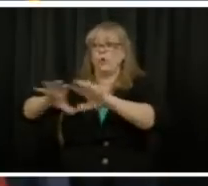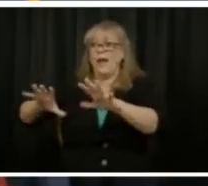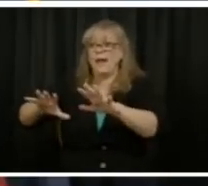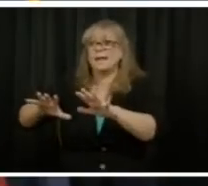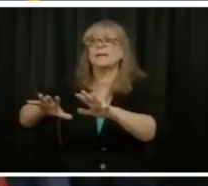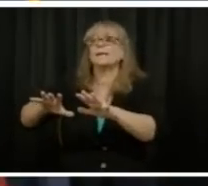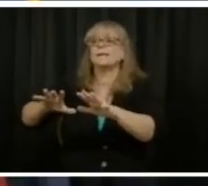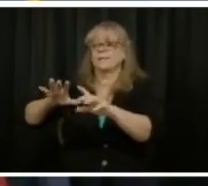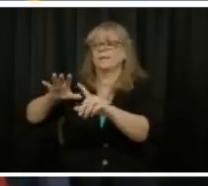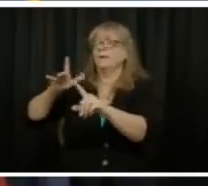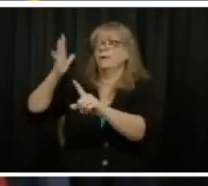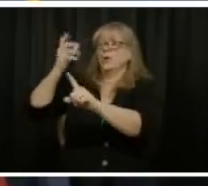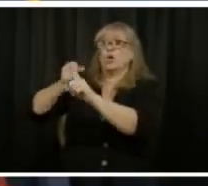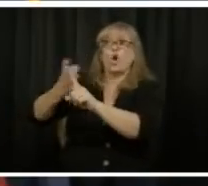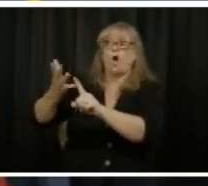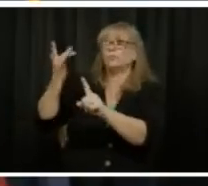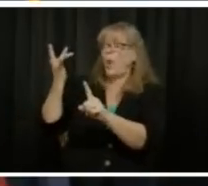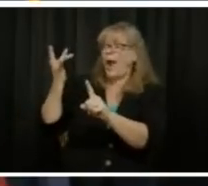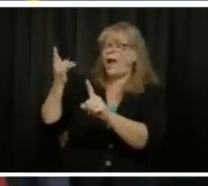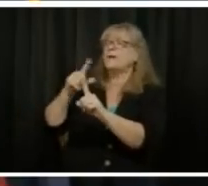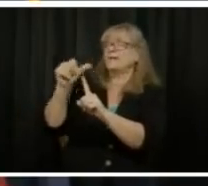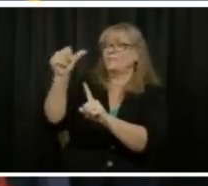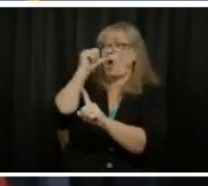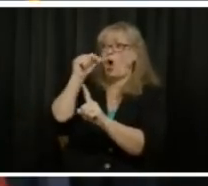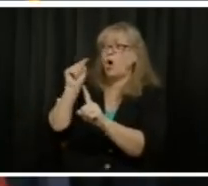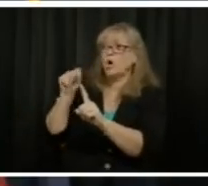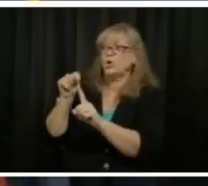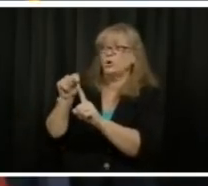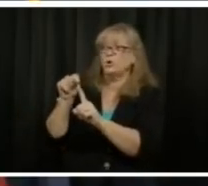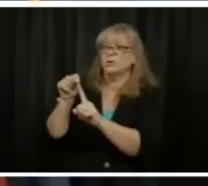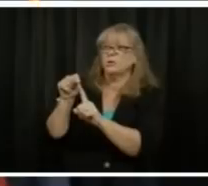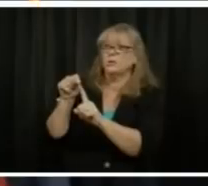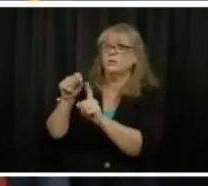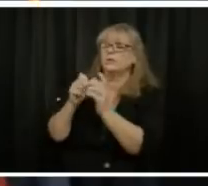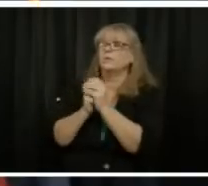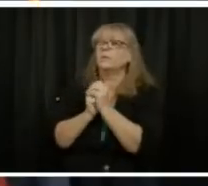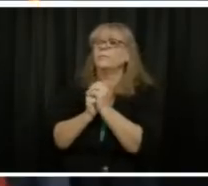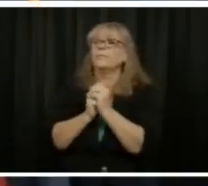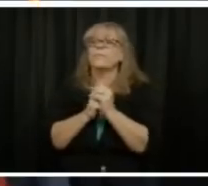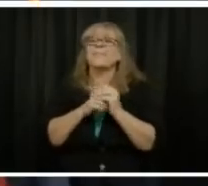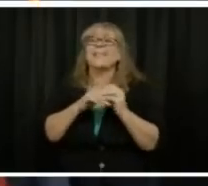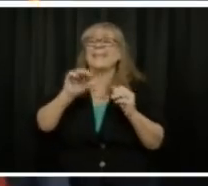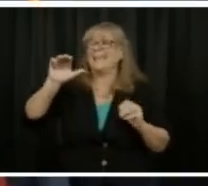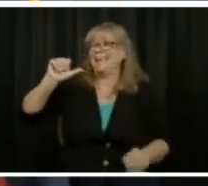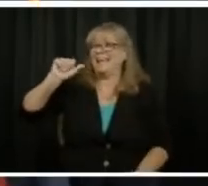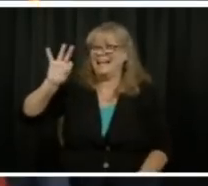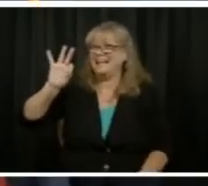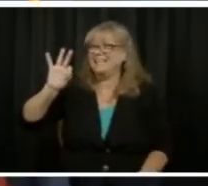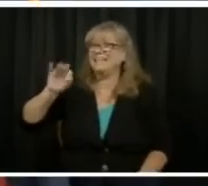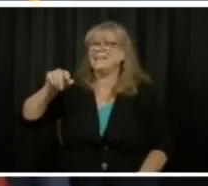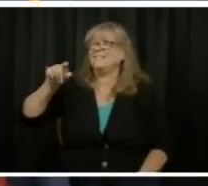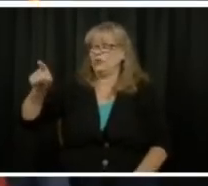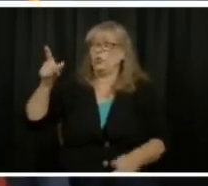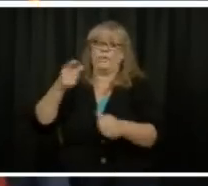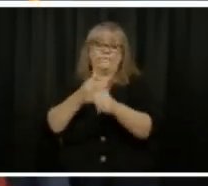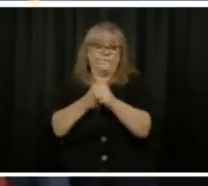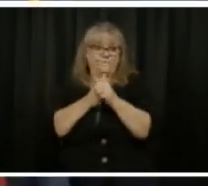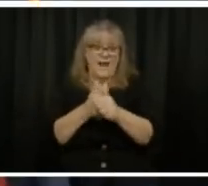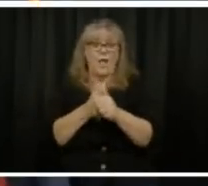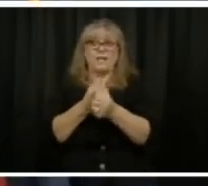restaurants. And we feel confident that as long as the safety precautions are being followed, restaurants are a